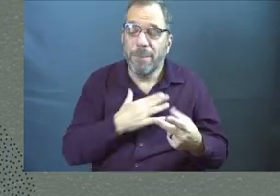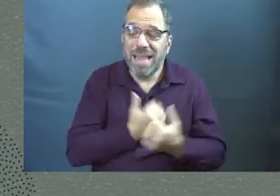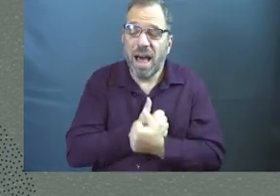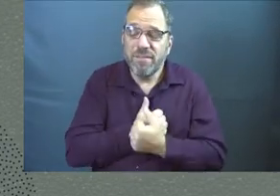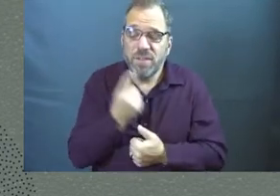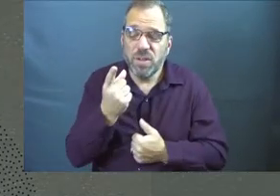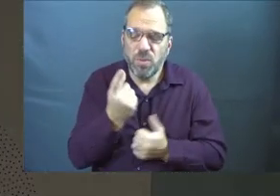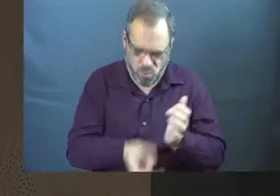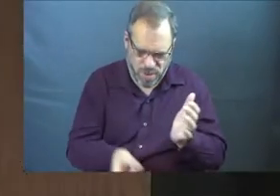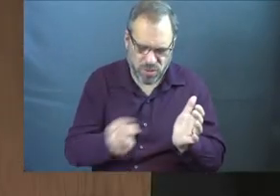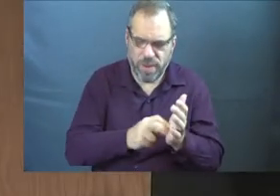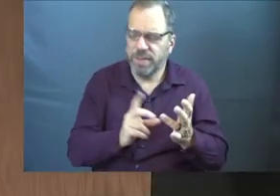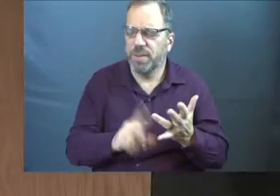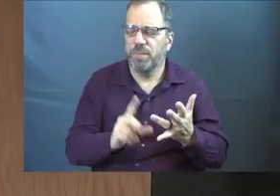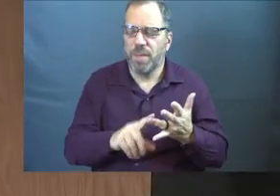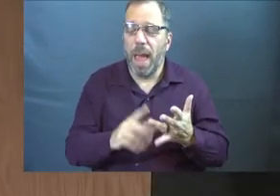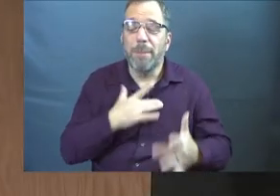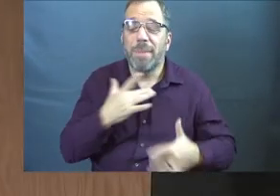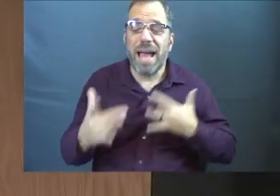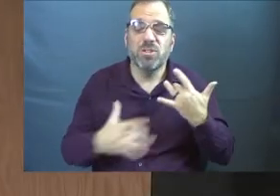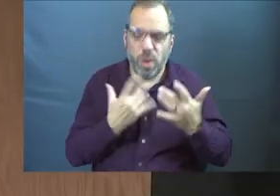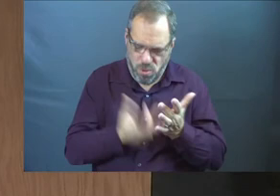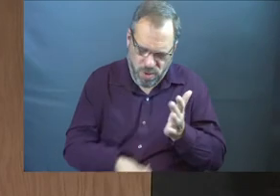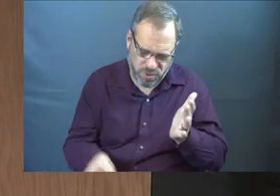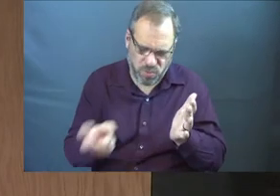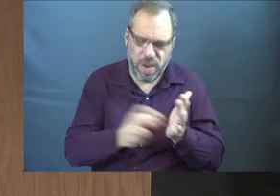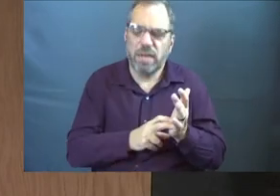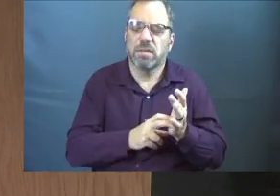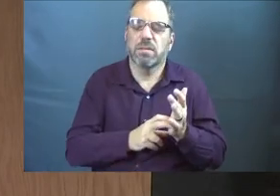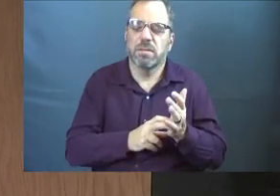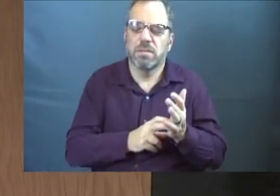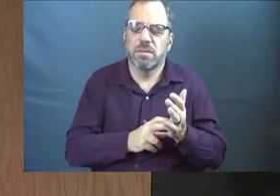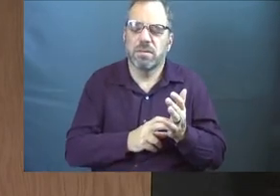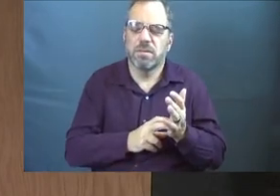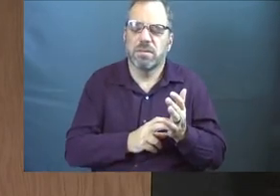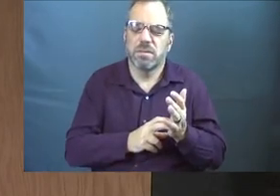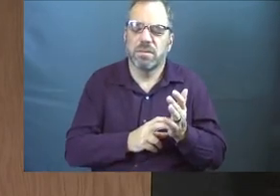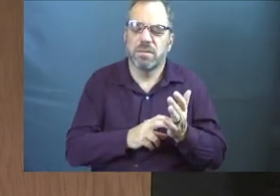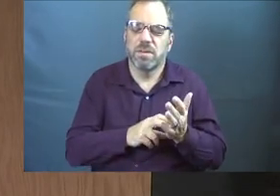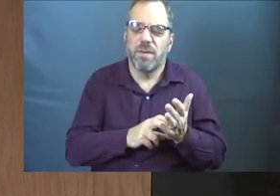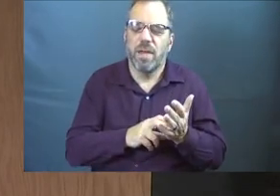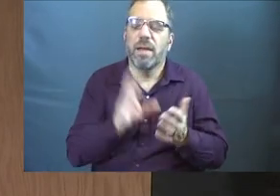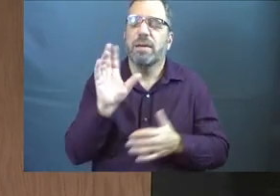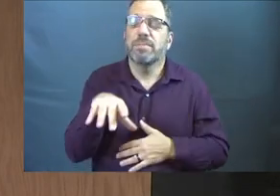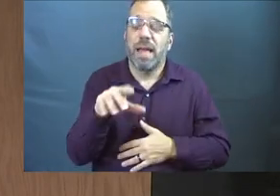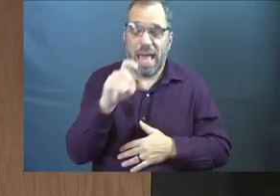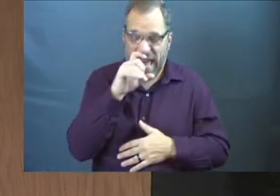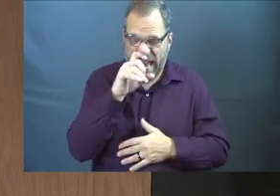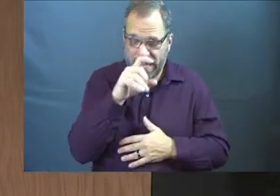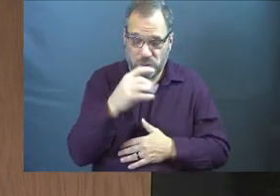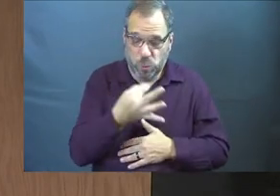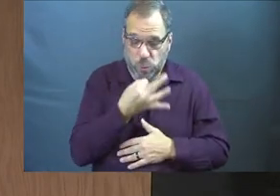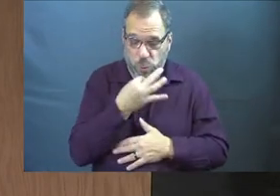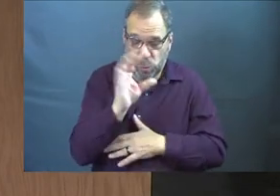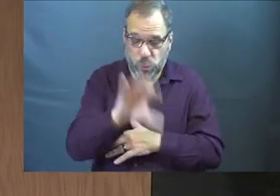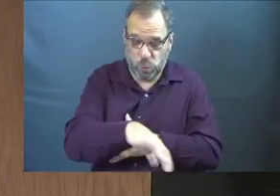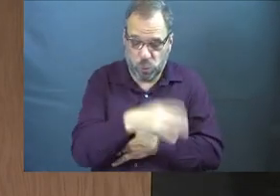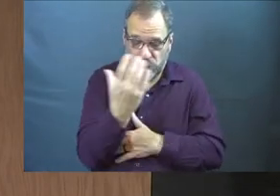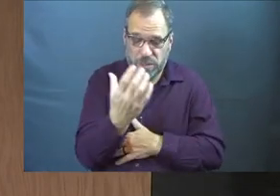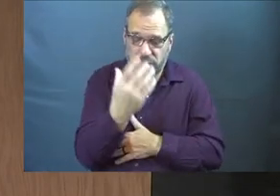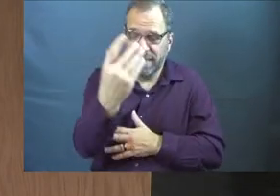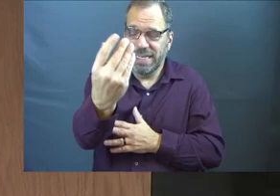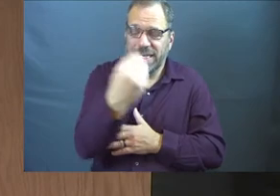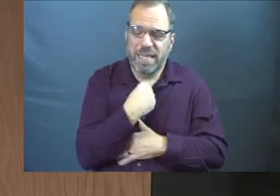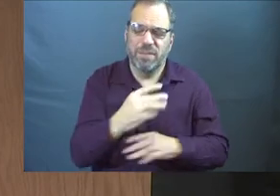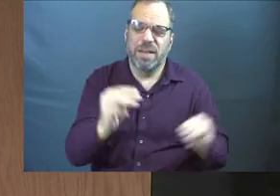Jesus. Resurrect our joy and our smile, Lord God. And Lord, as we go into Christmas, I pray that, Lord, that you would